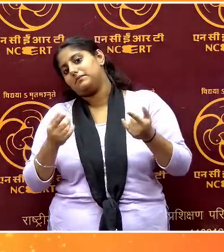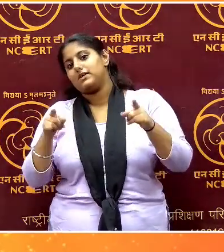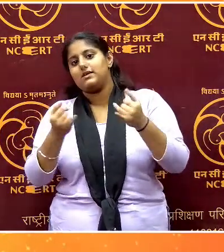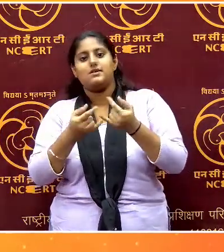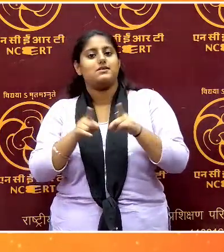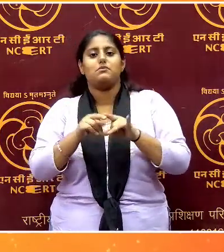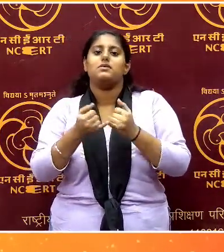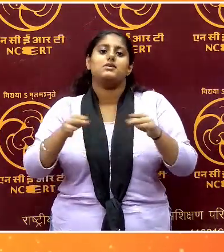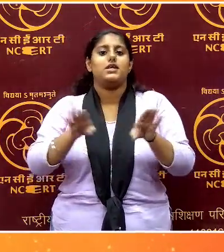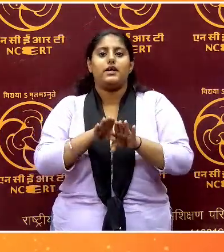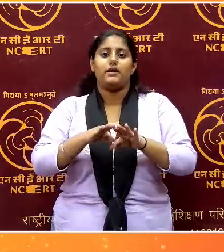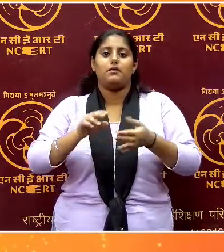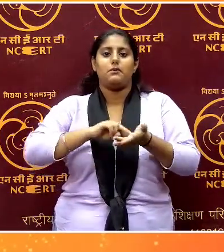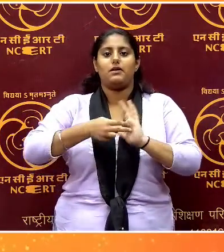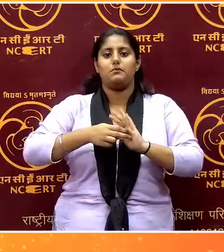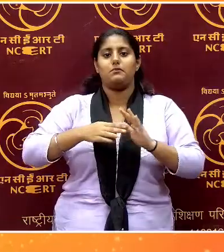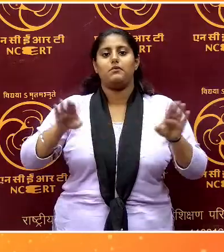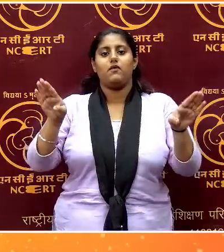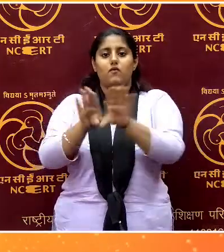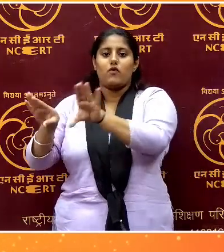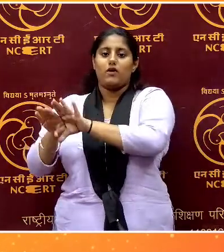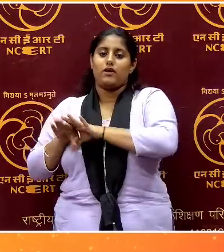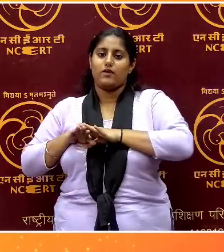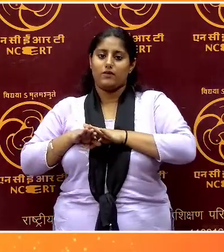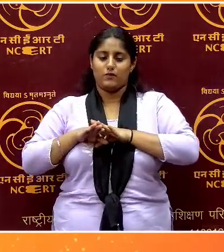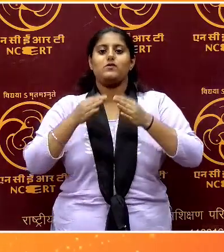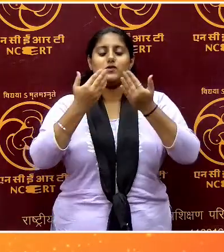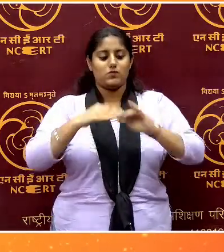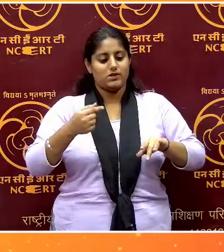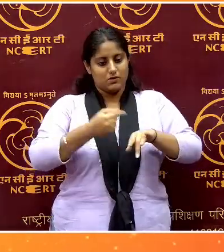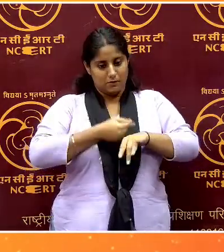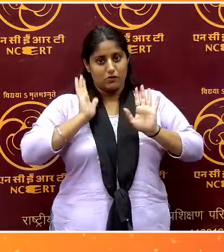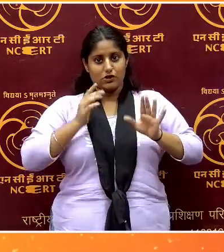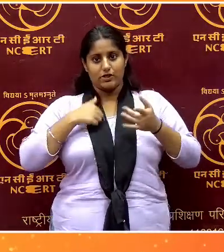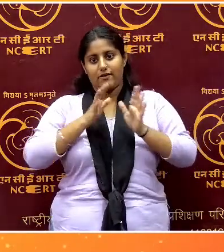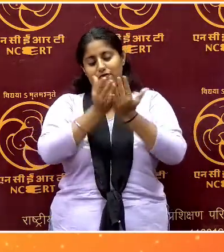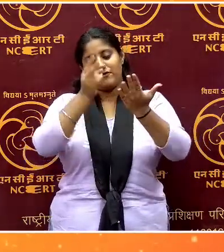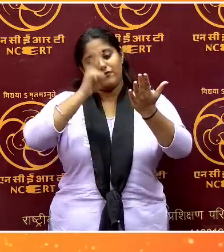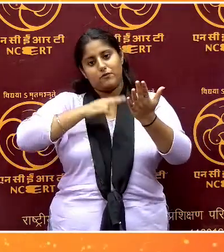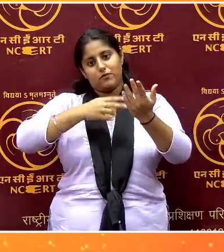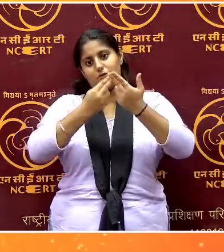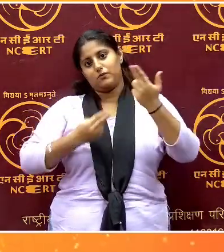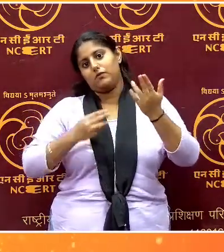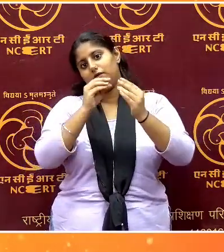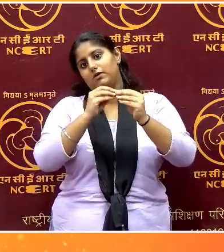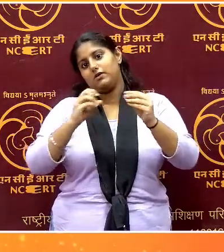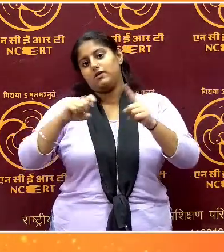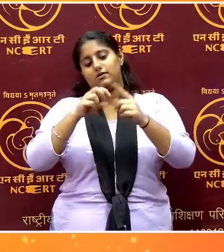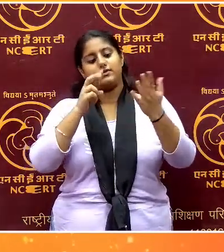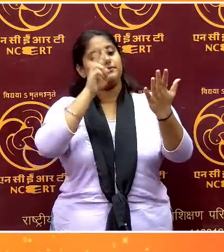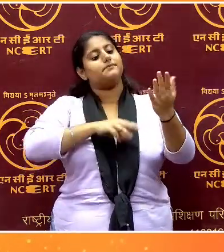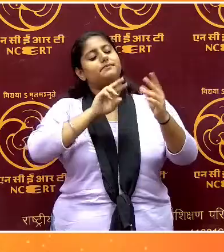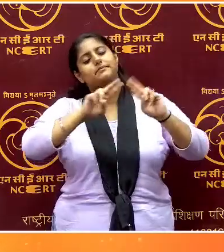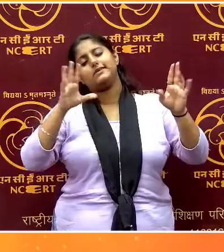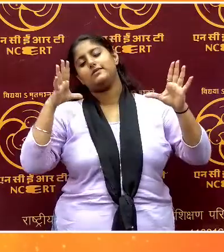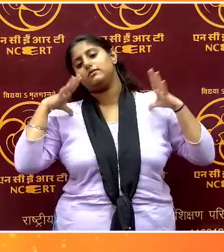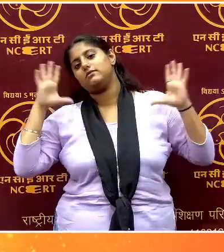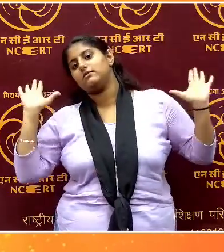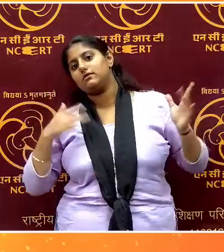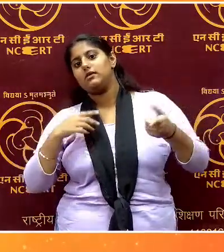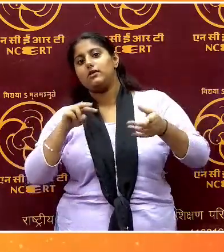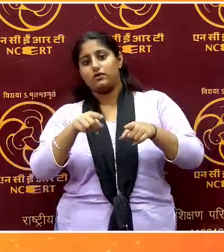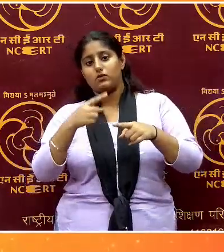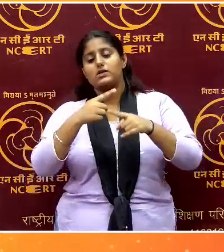holiday, students might see it as an opportunity to read the story books, right? Right. So that's why they borrowed the maximum books